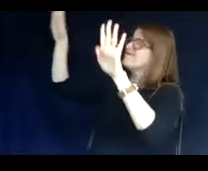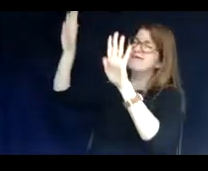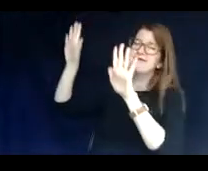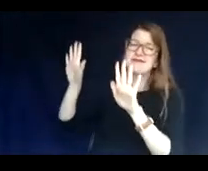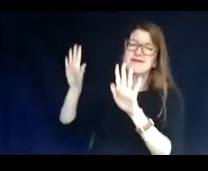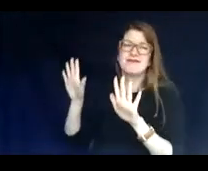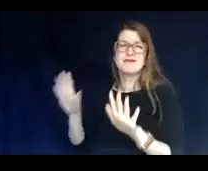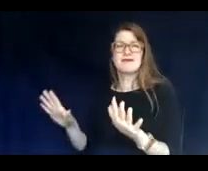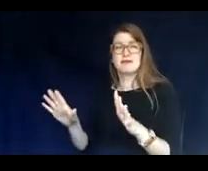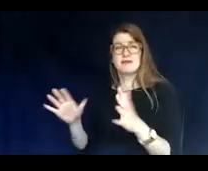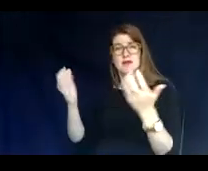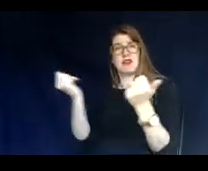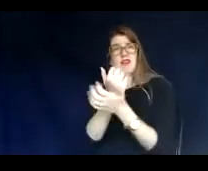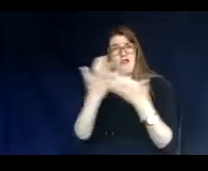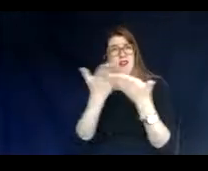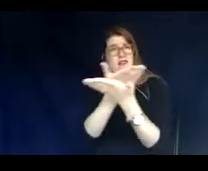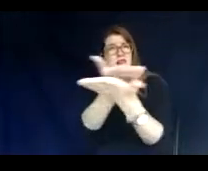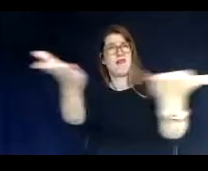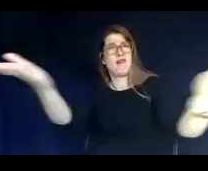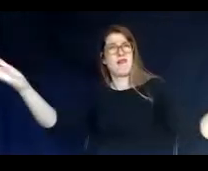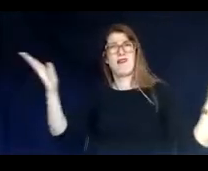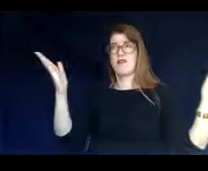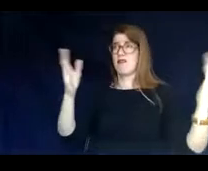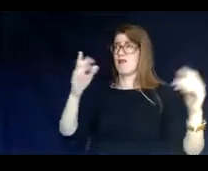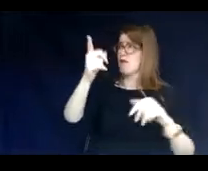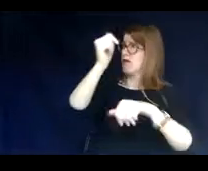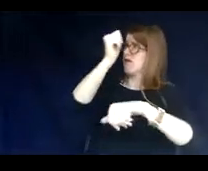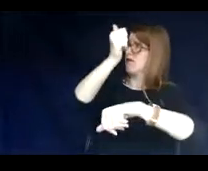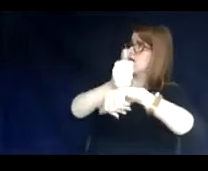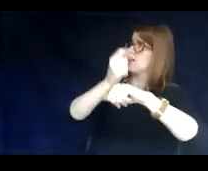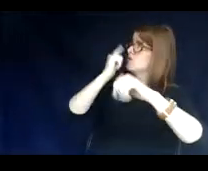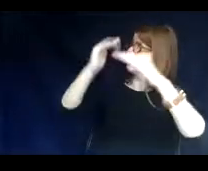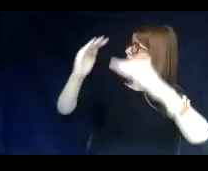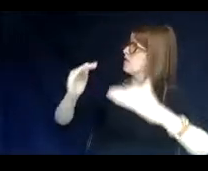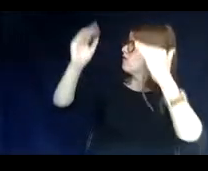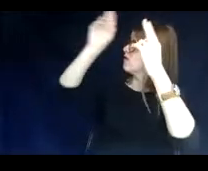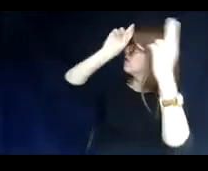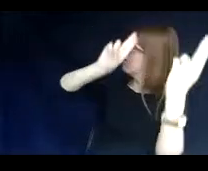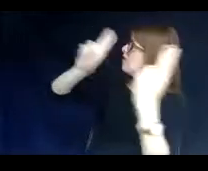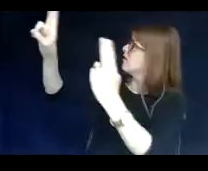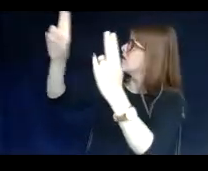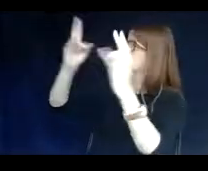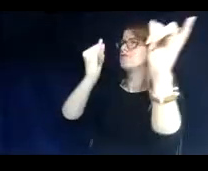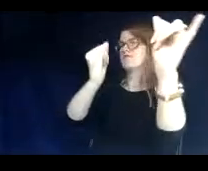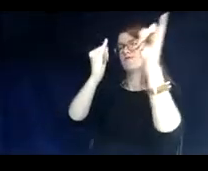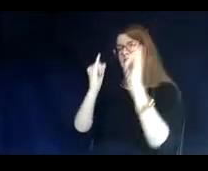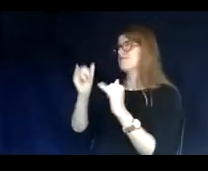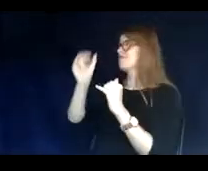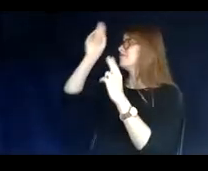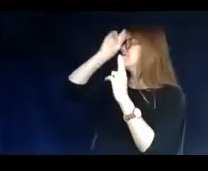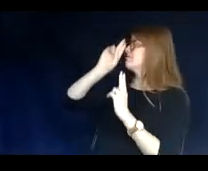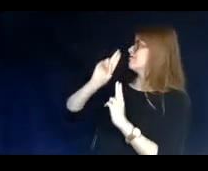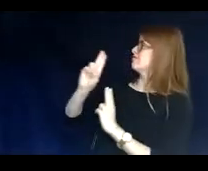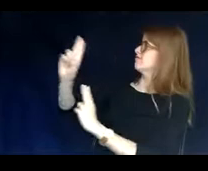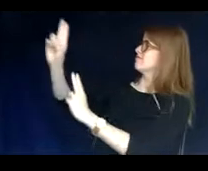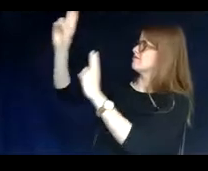alive. For if everything exists to lift you high, so alive. If